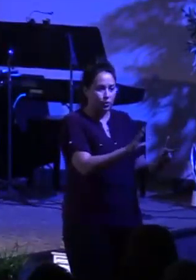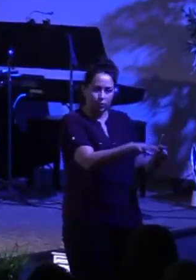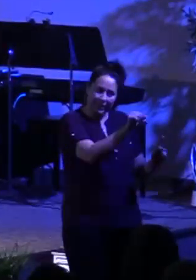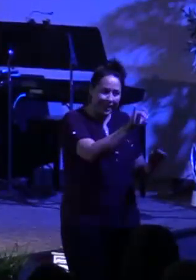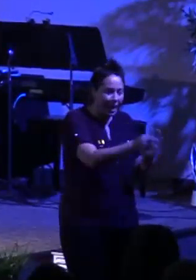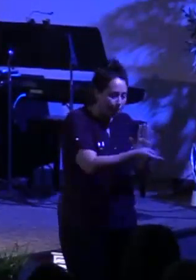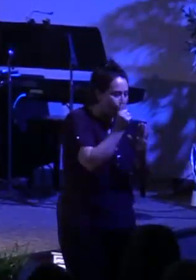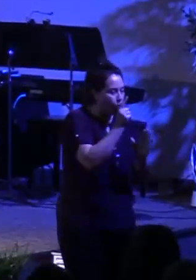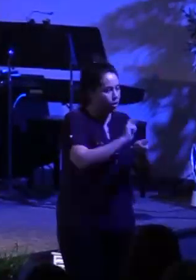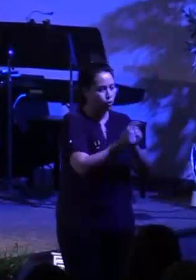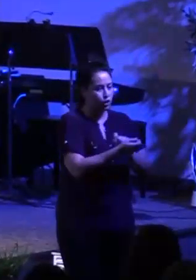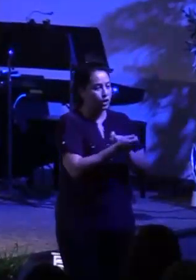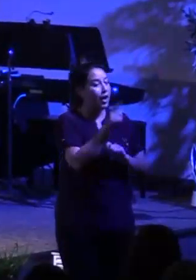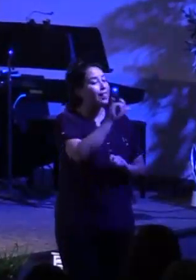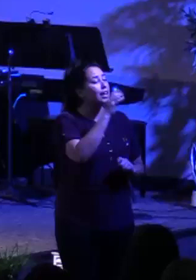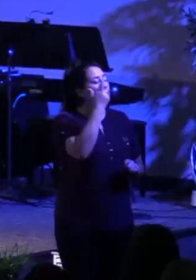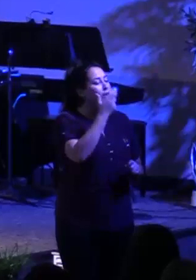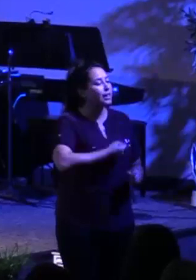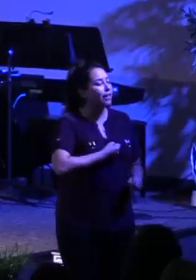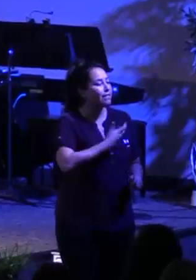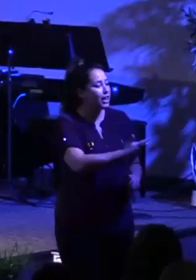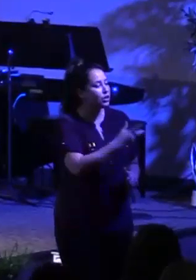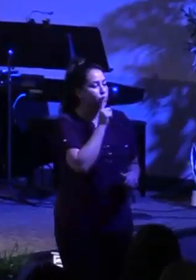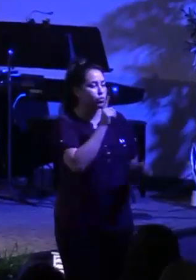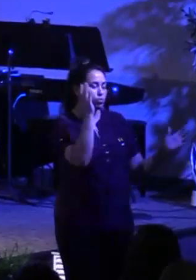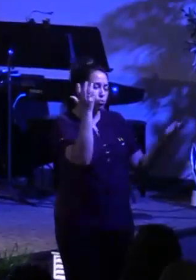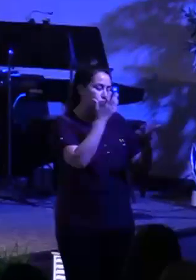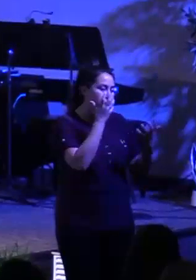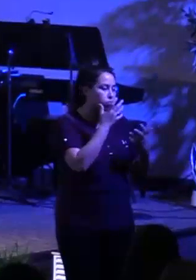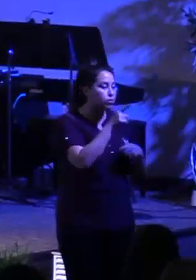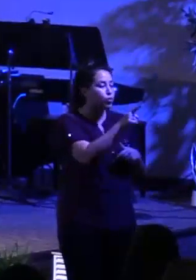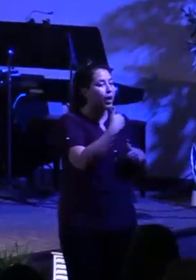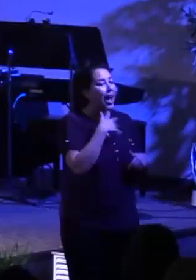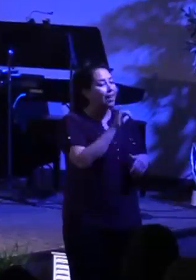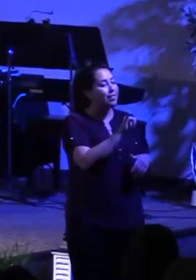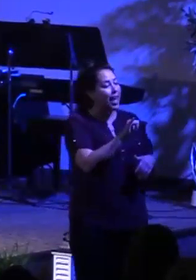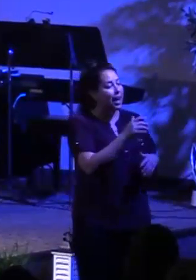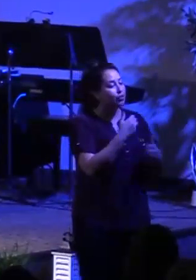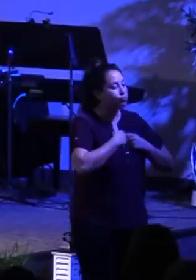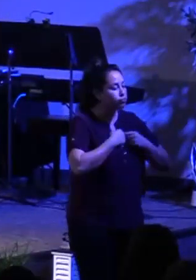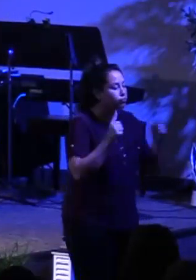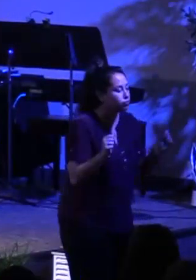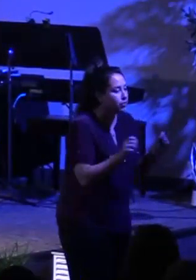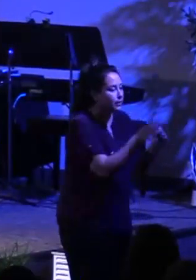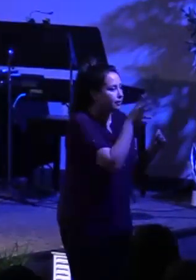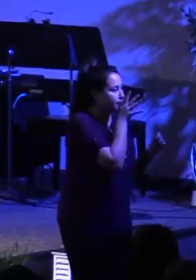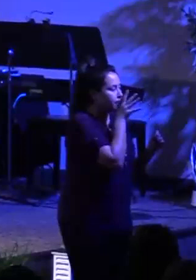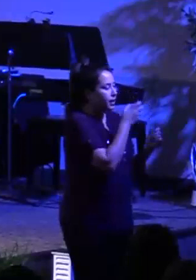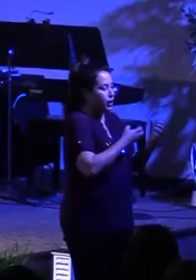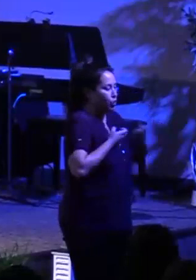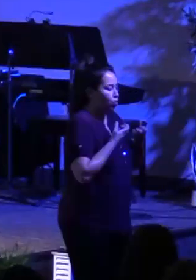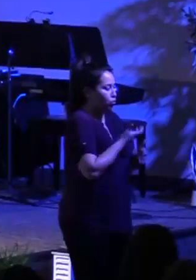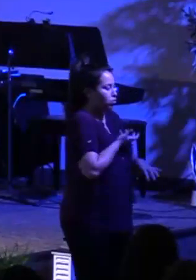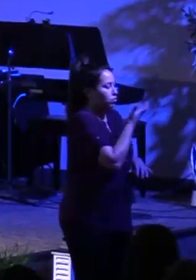Because you speak your guilt, your shame to somebody. It immediately moves it from limbic to